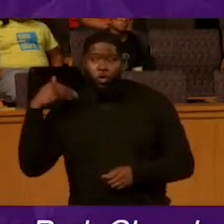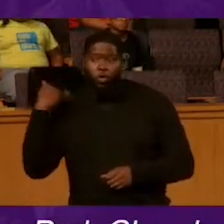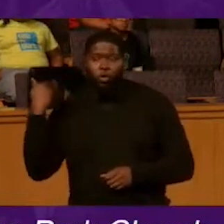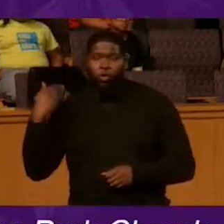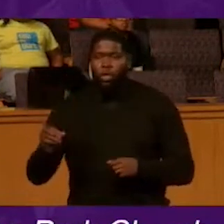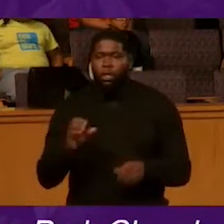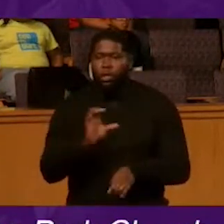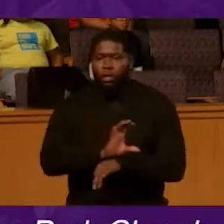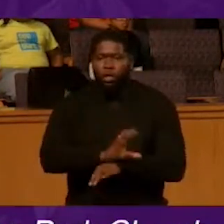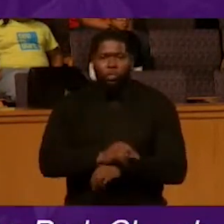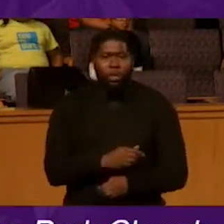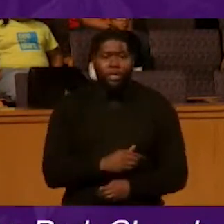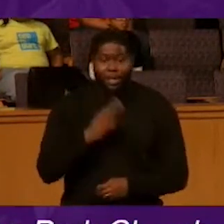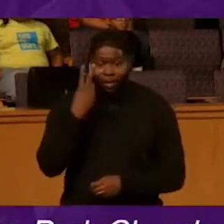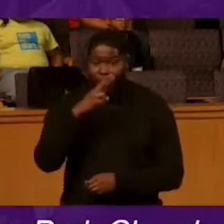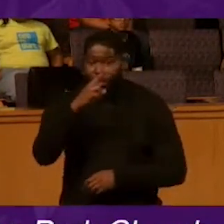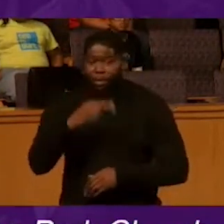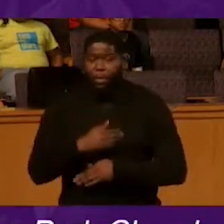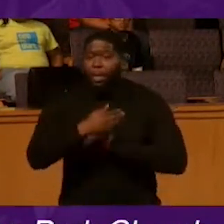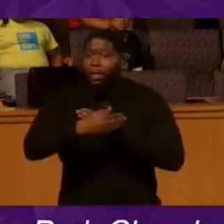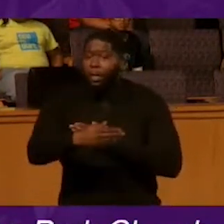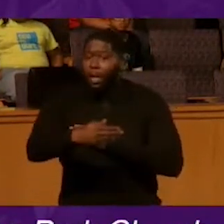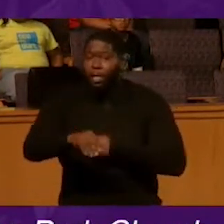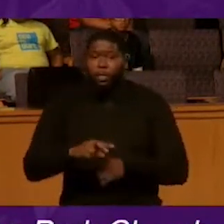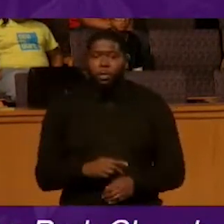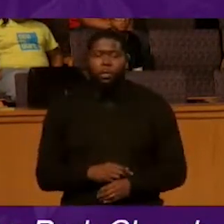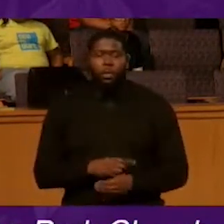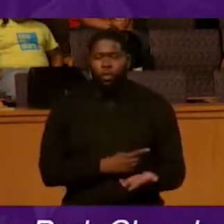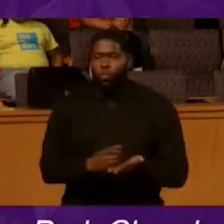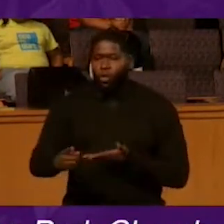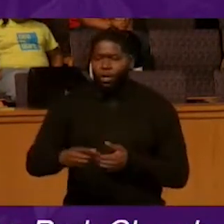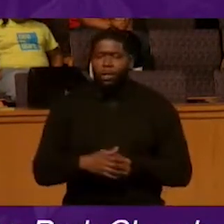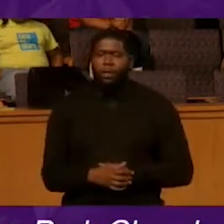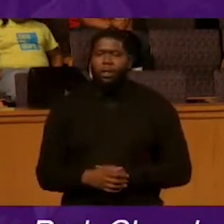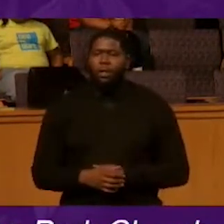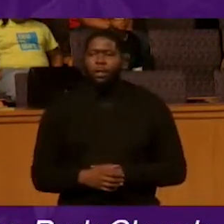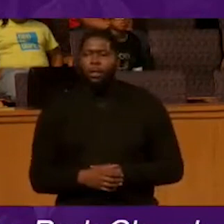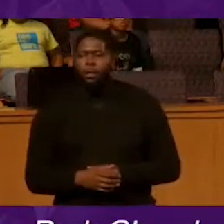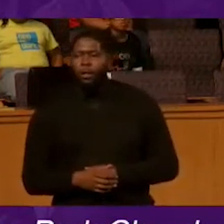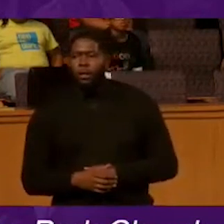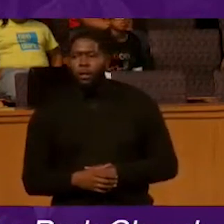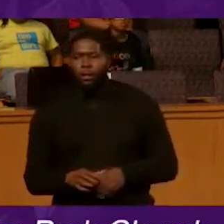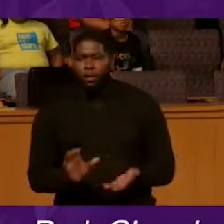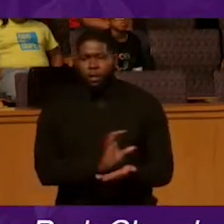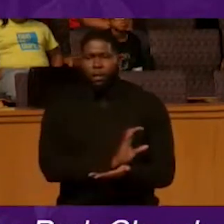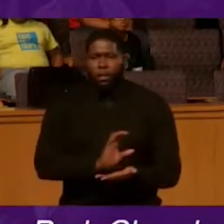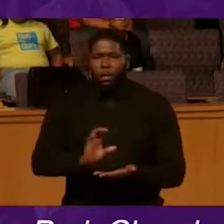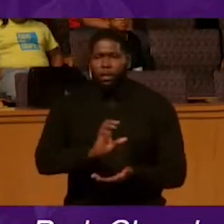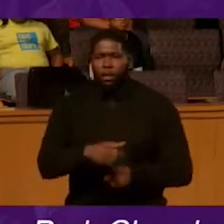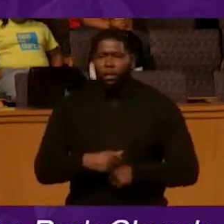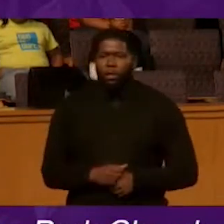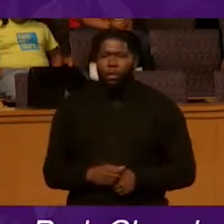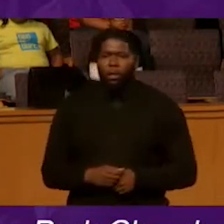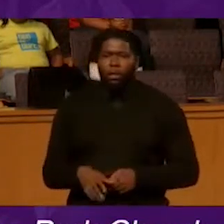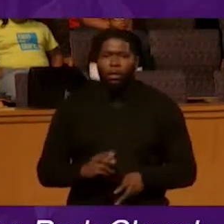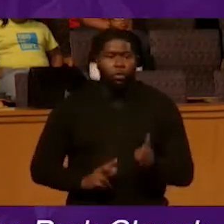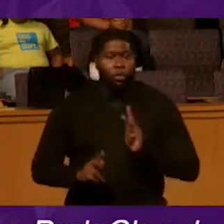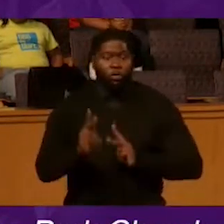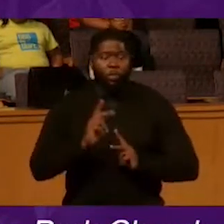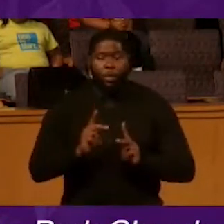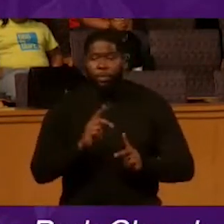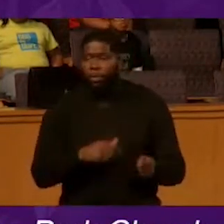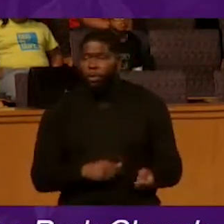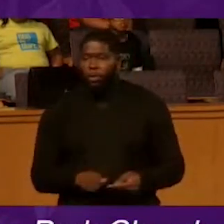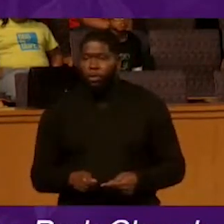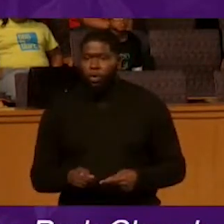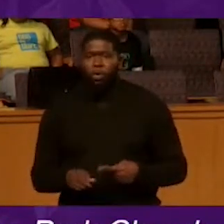we want to see them next week. Next week, March 19th, we want to see you in the choir room. We'll have signage. We'll have people to let you know how